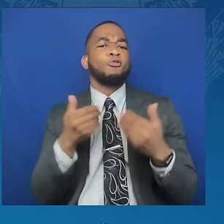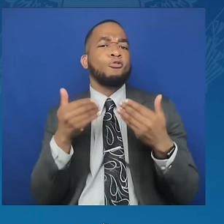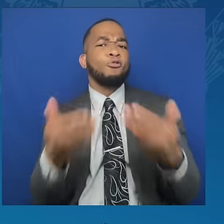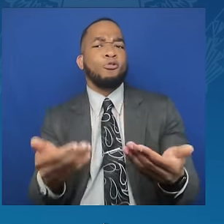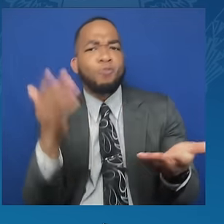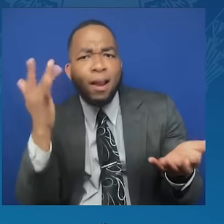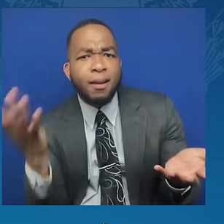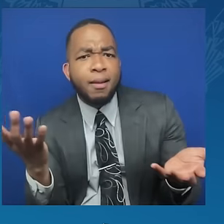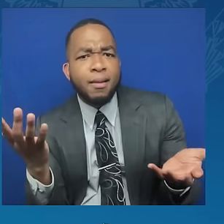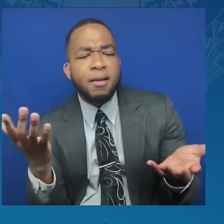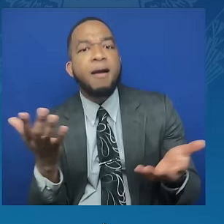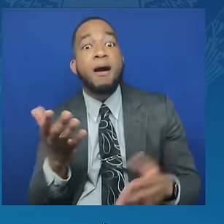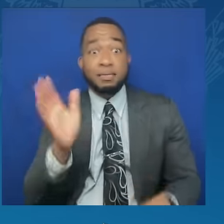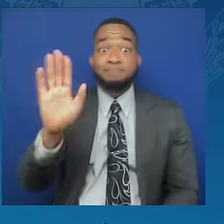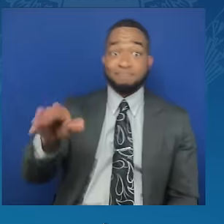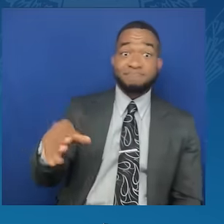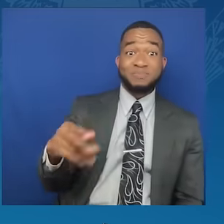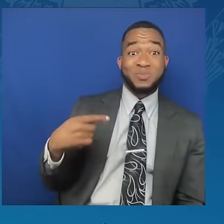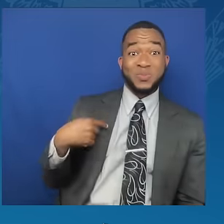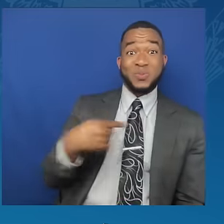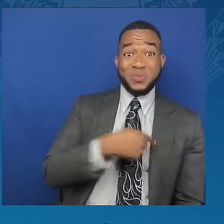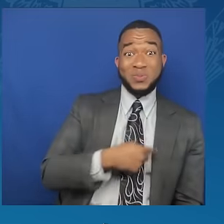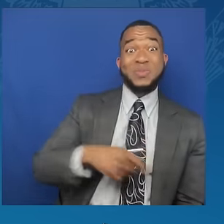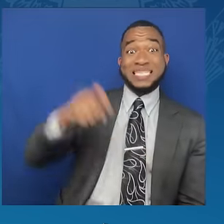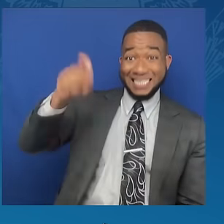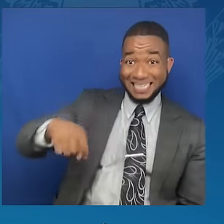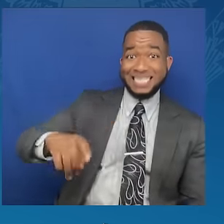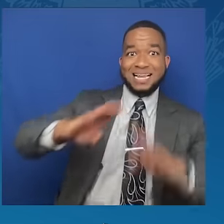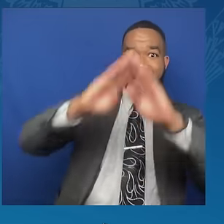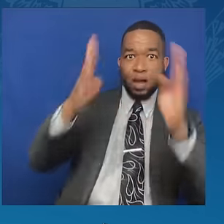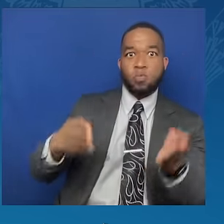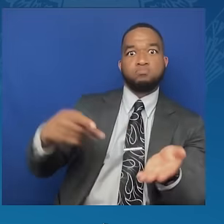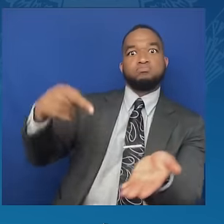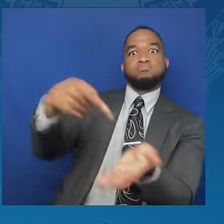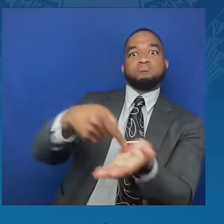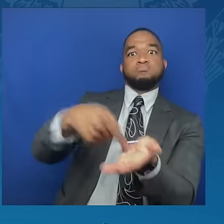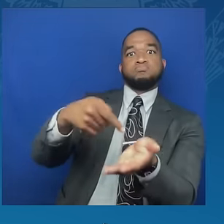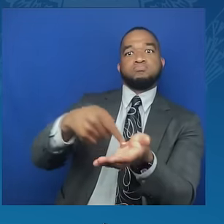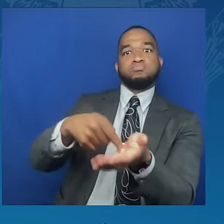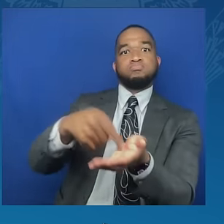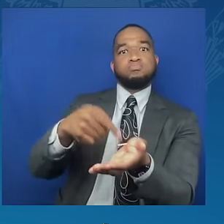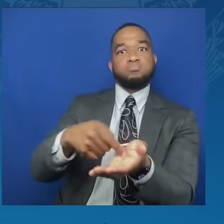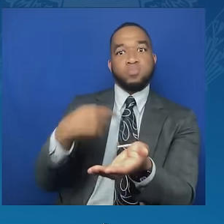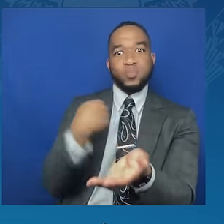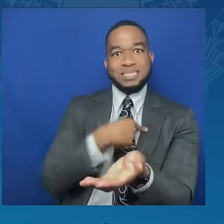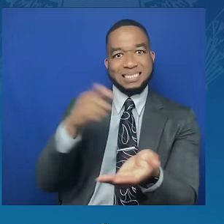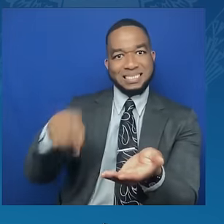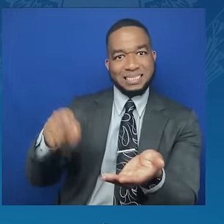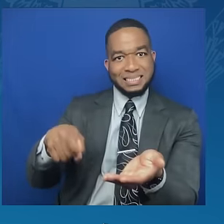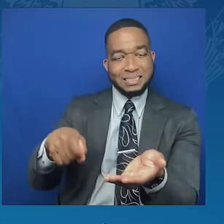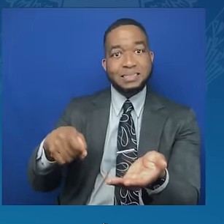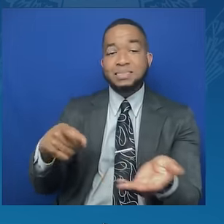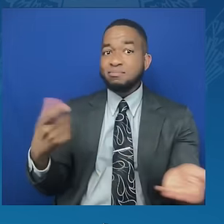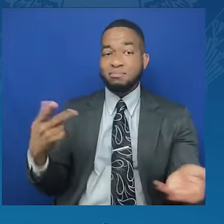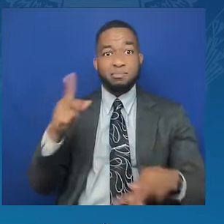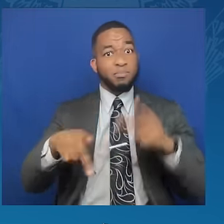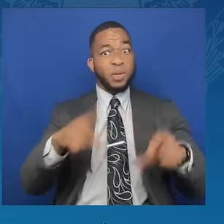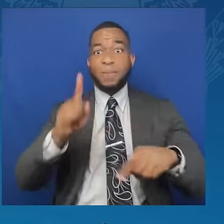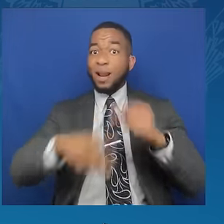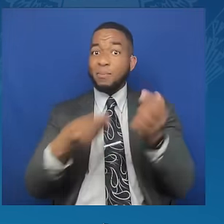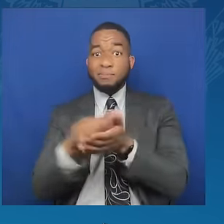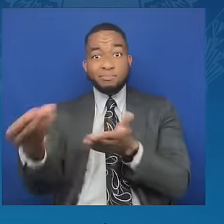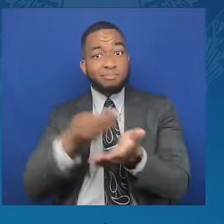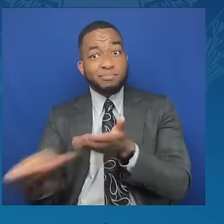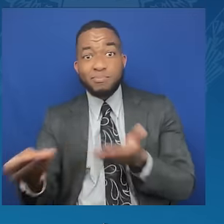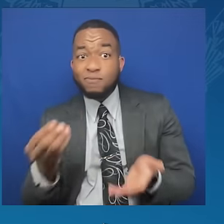afford rent. Folks can't buy groceries. Dr. King said, silence in the face